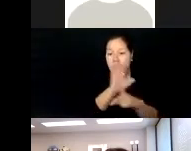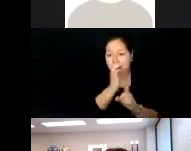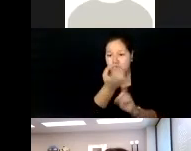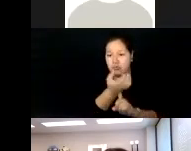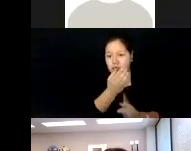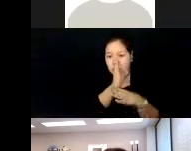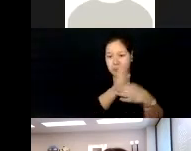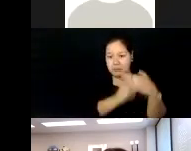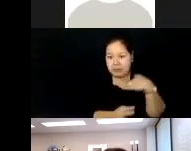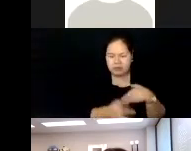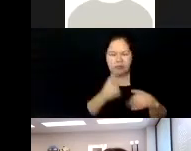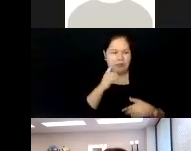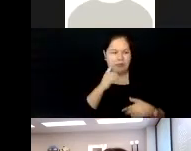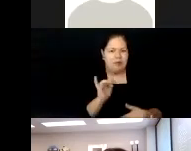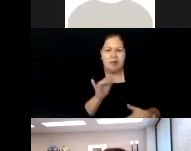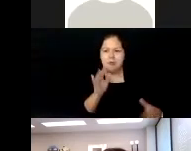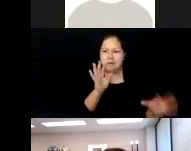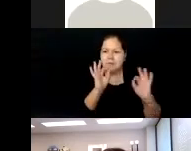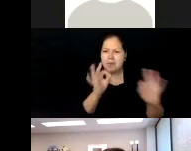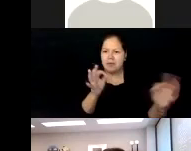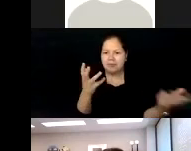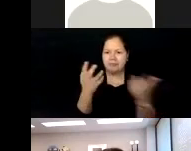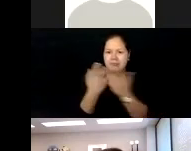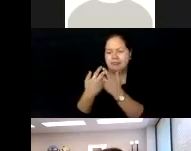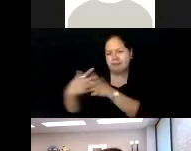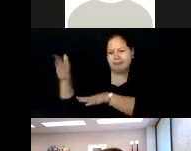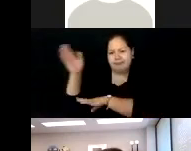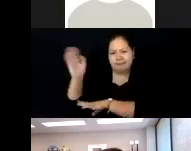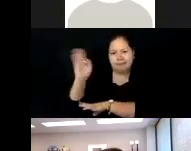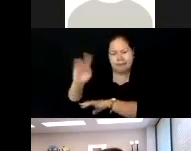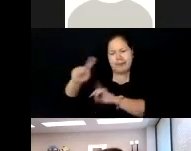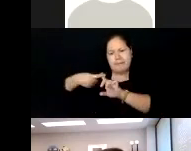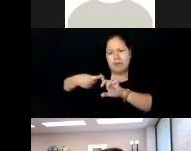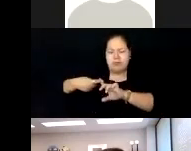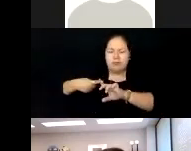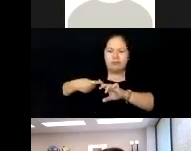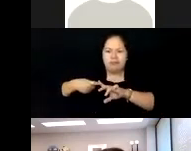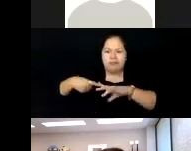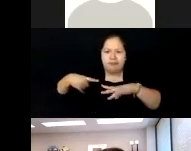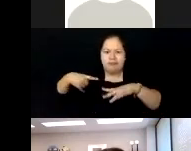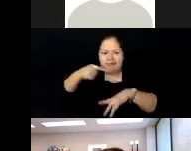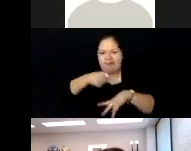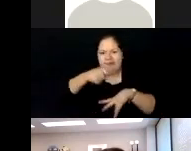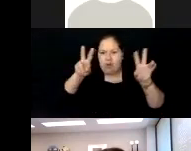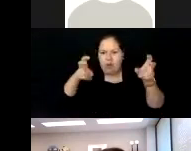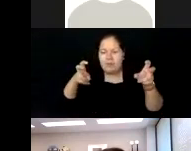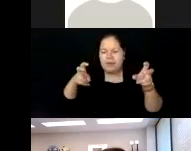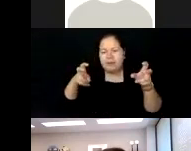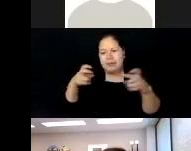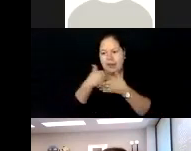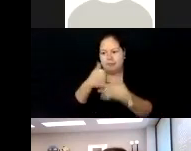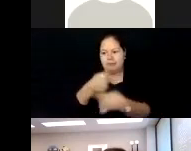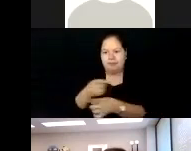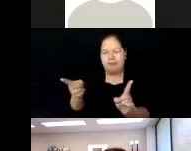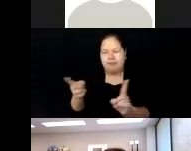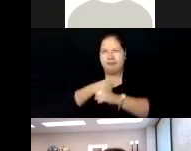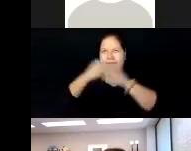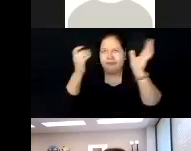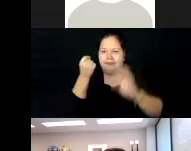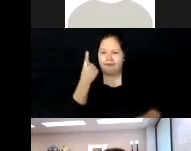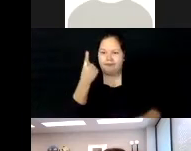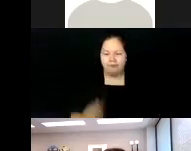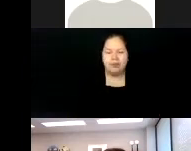so we thought, who better to speak to this in a little overview video to add to the content. And so all of these